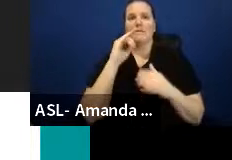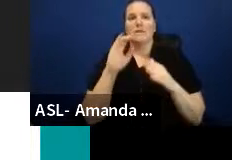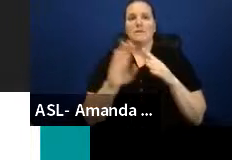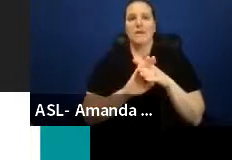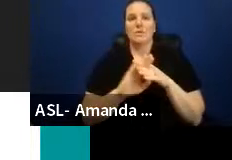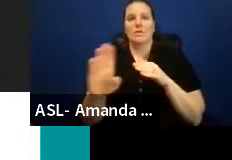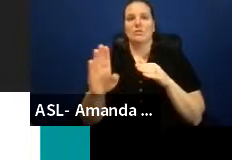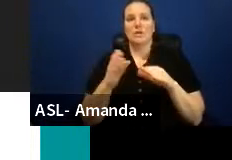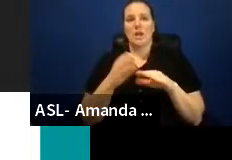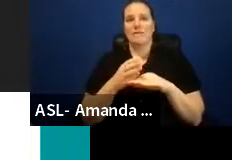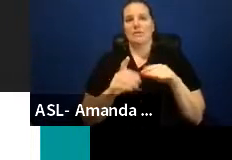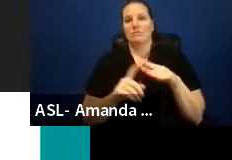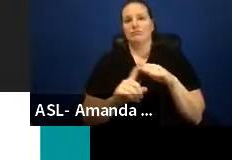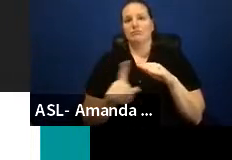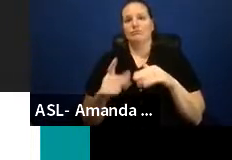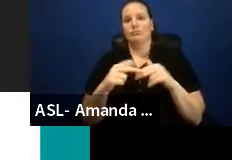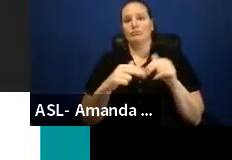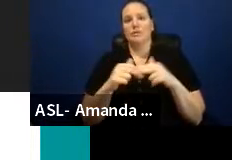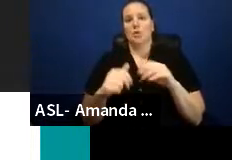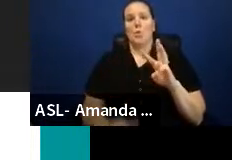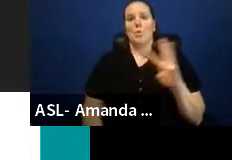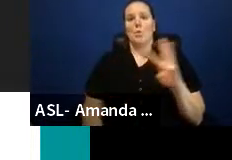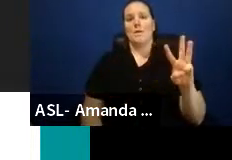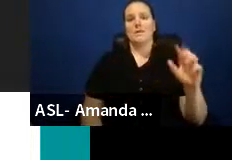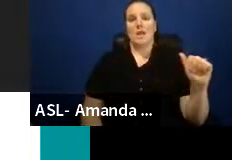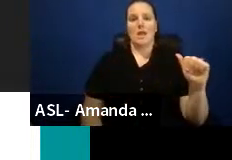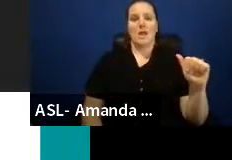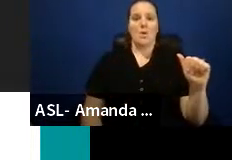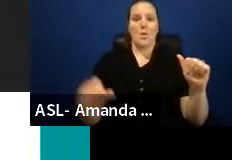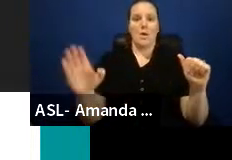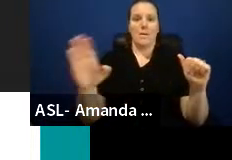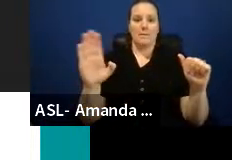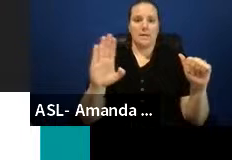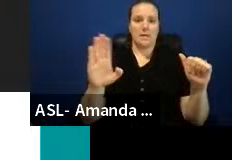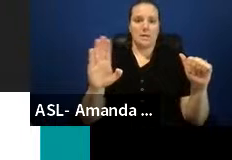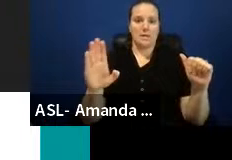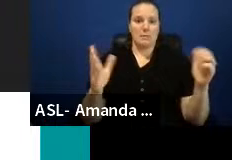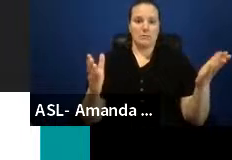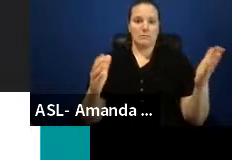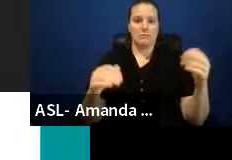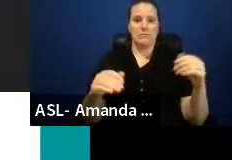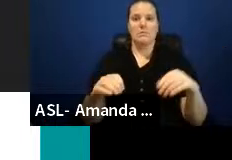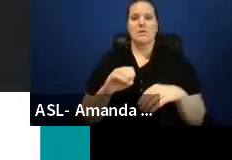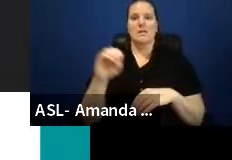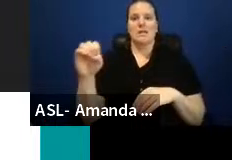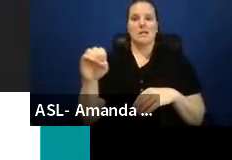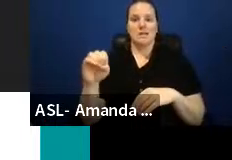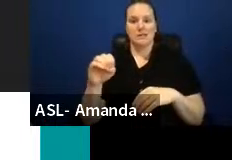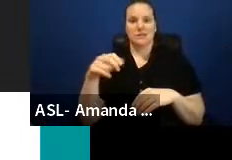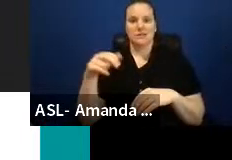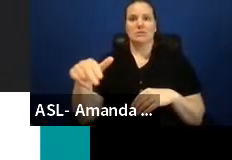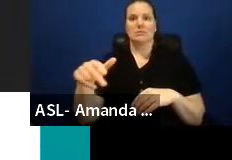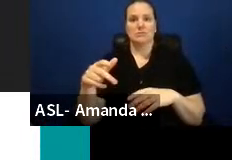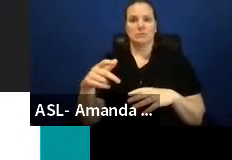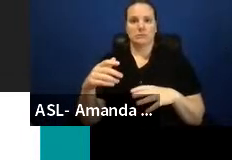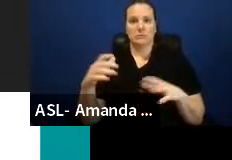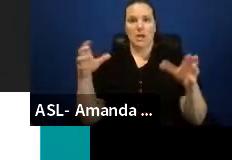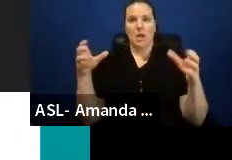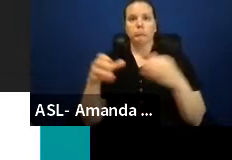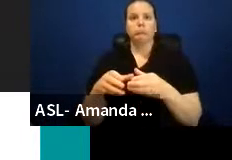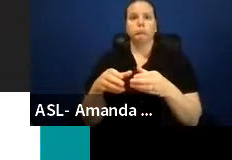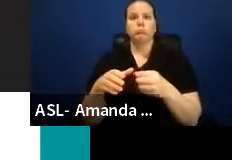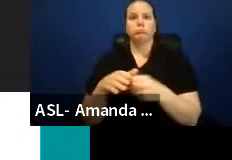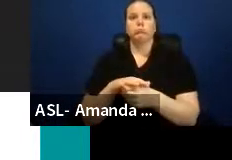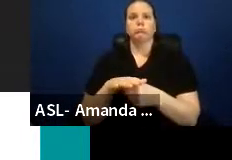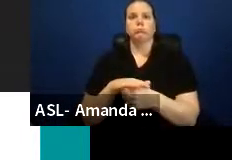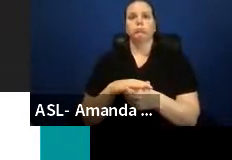evacuation, after exiting the building through West Stairs A or B and East Stairs, please proceed to the designated gathering location,